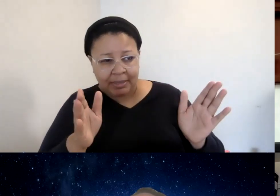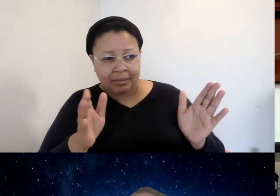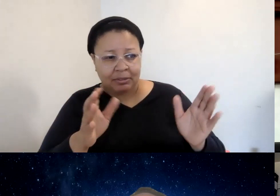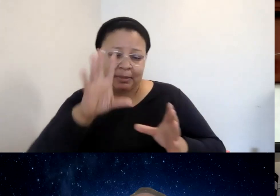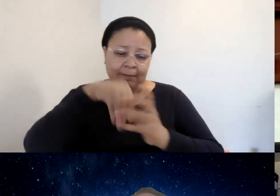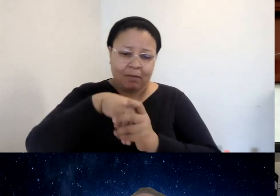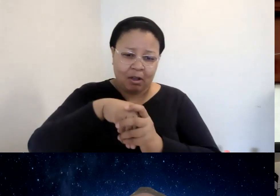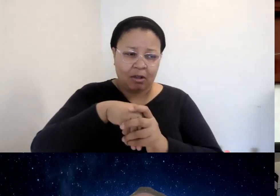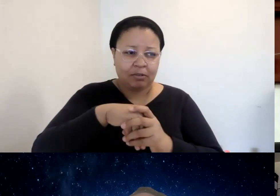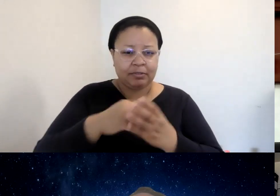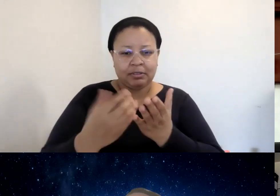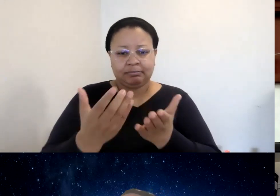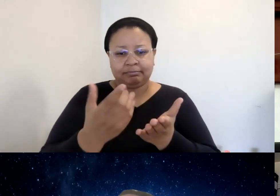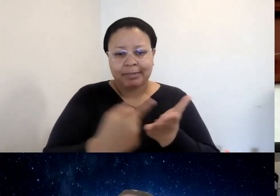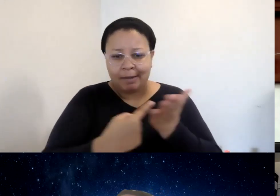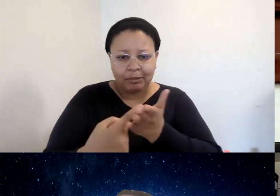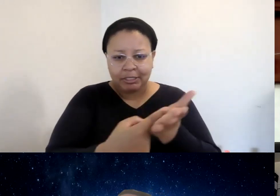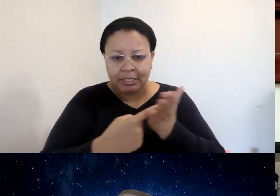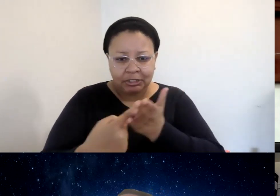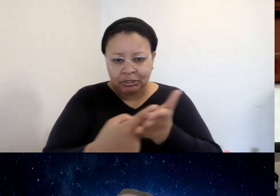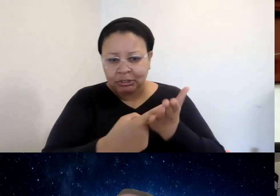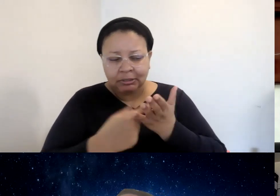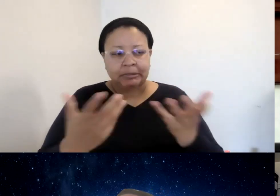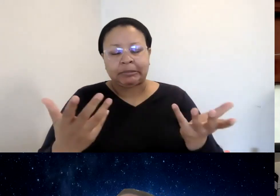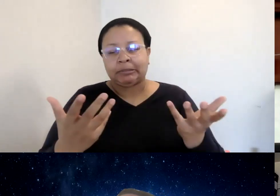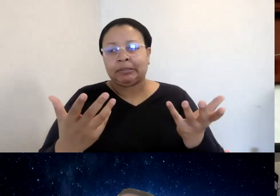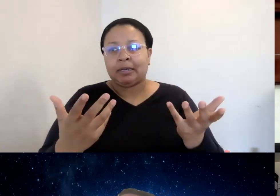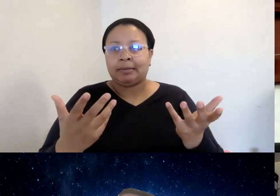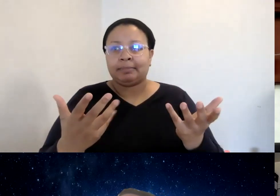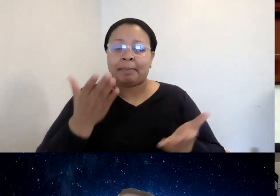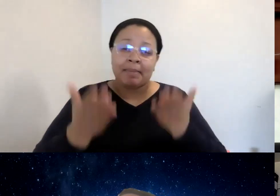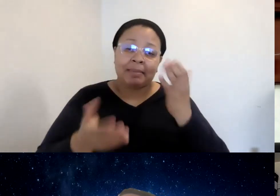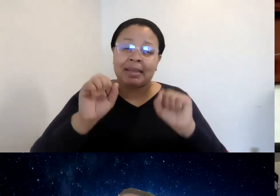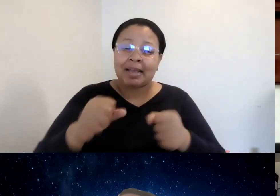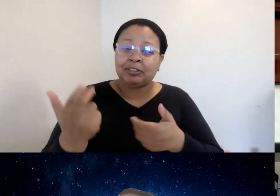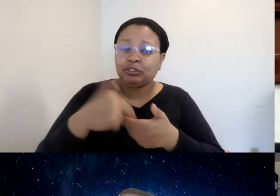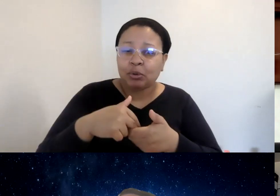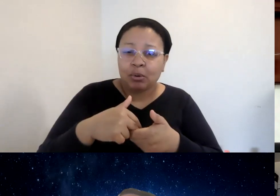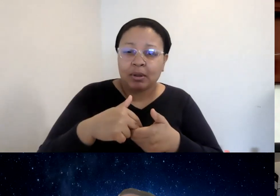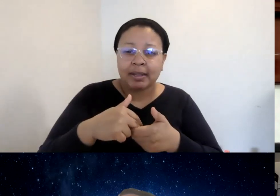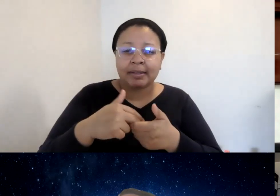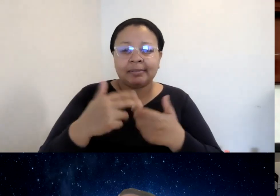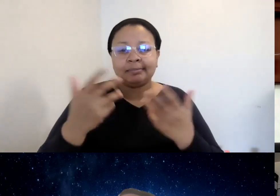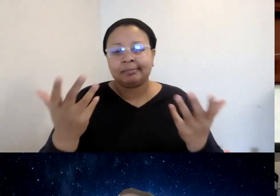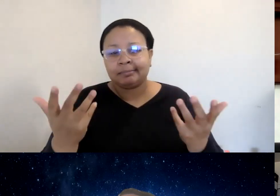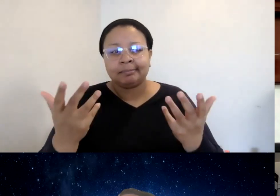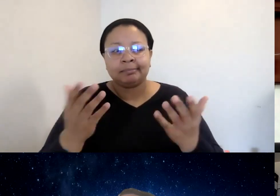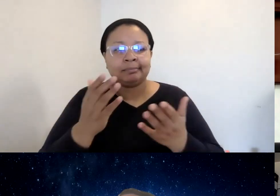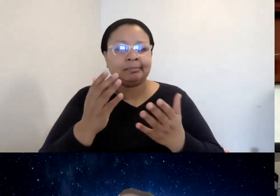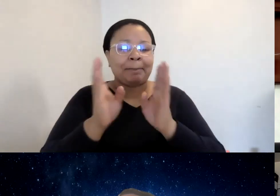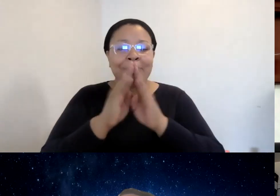part of conversations. Perhaps they can join in on some